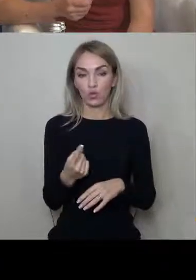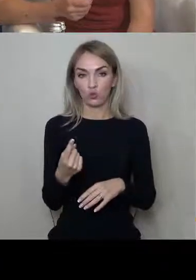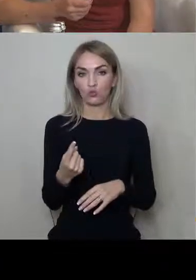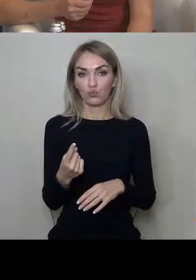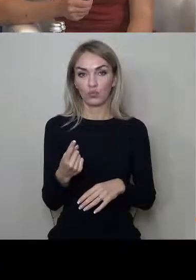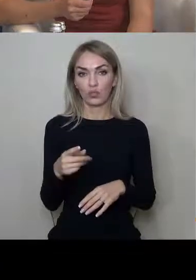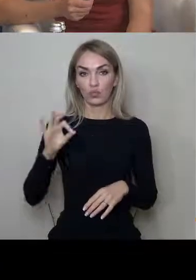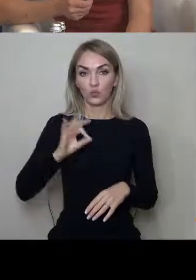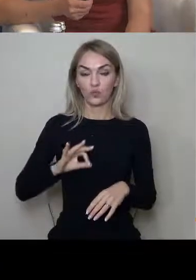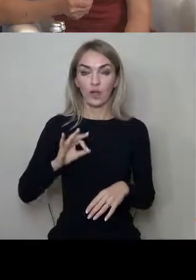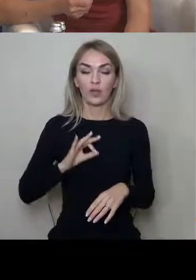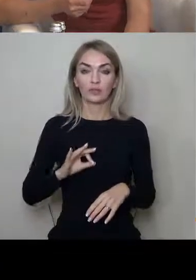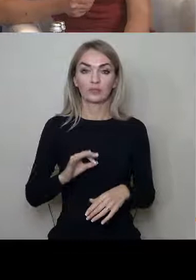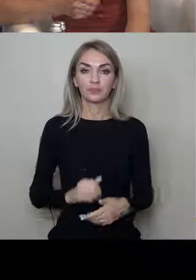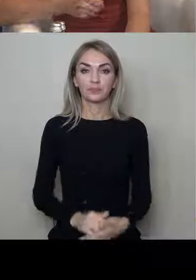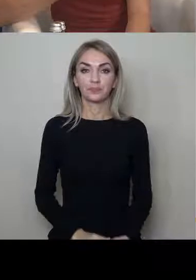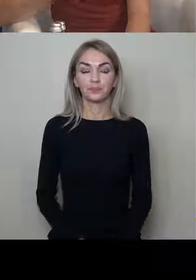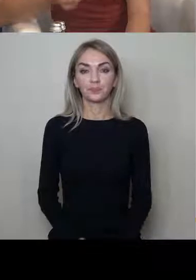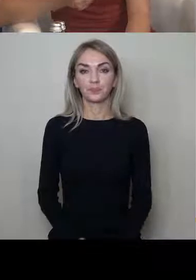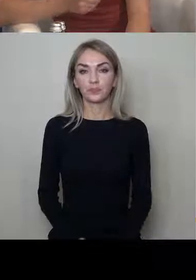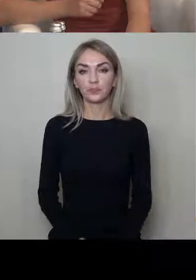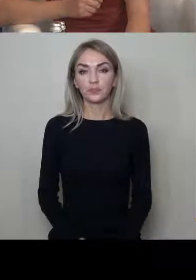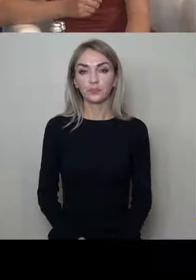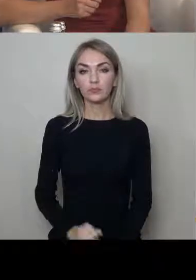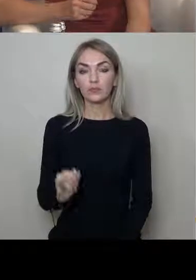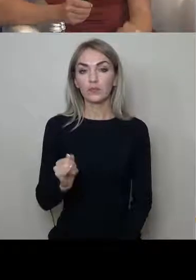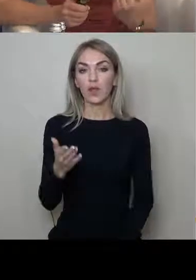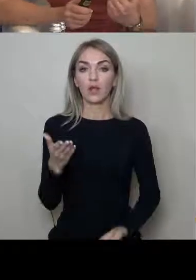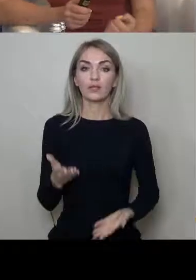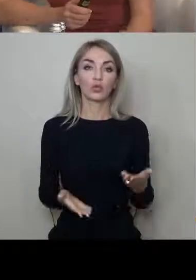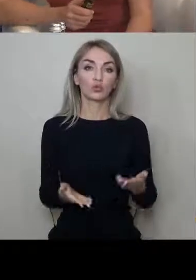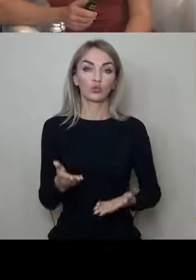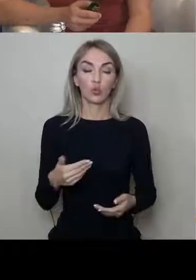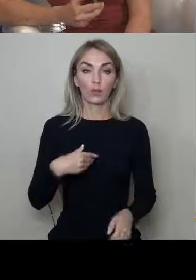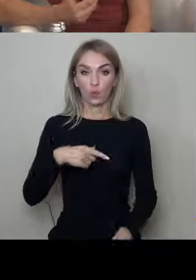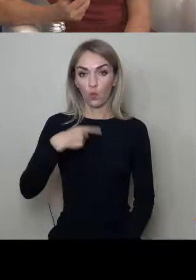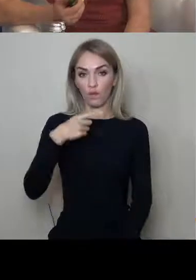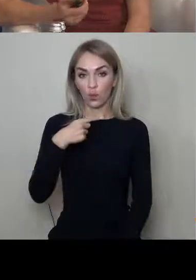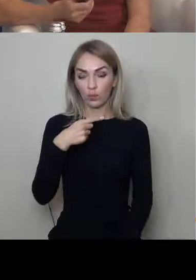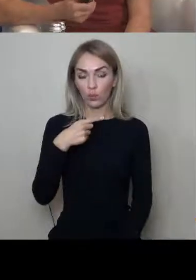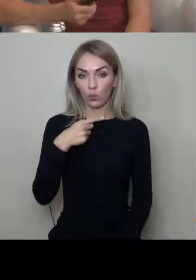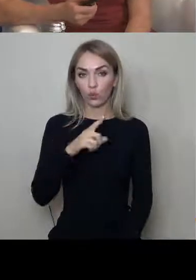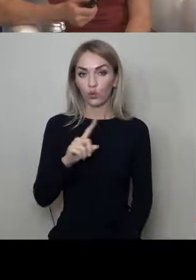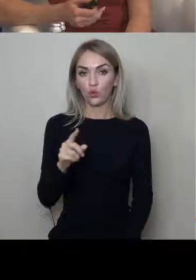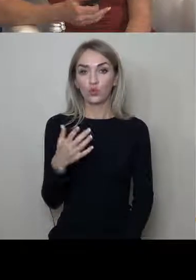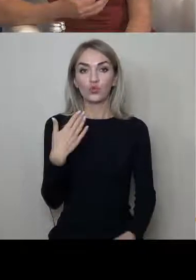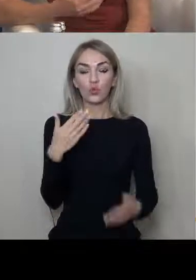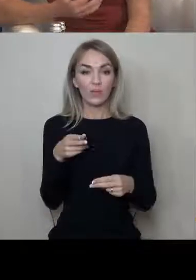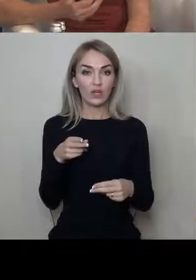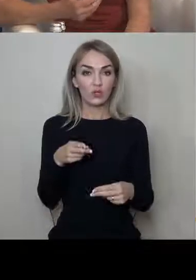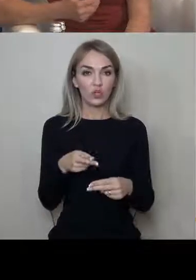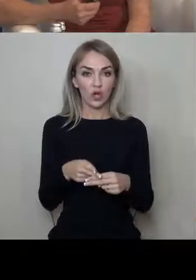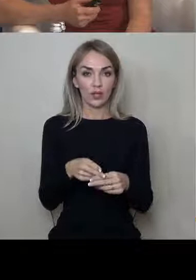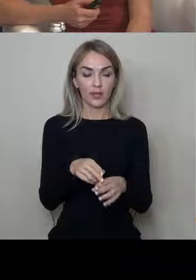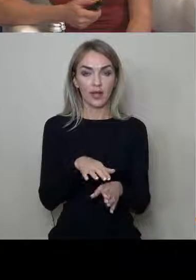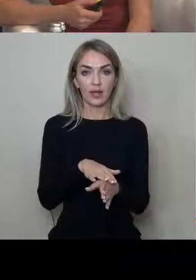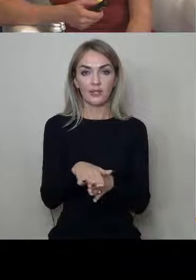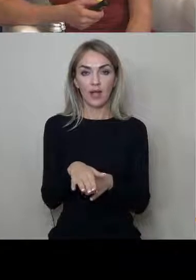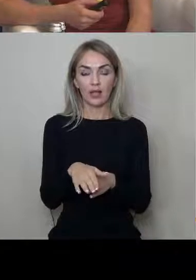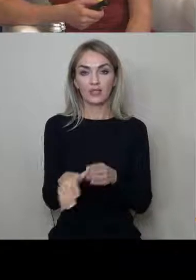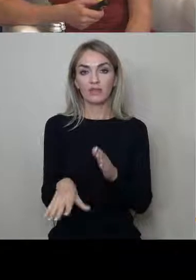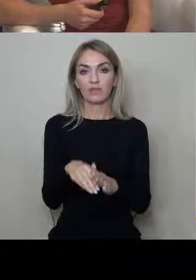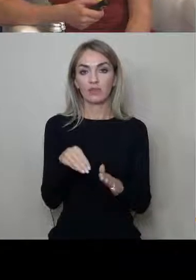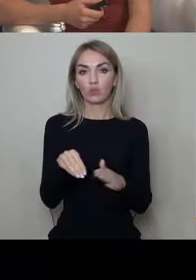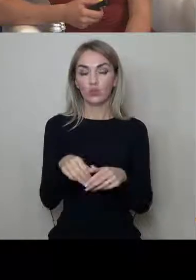and one could only apply that provision via the first part of it. Now, talking about